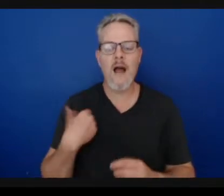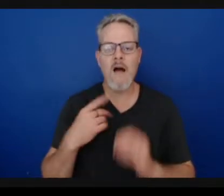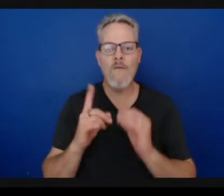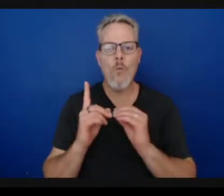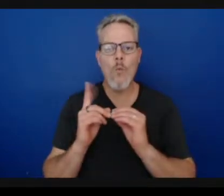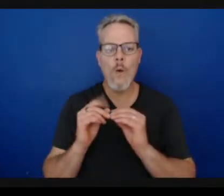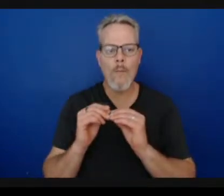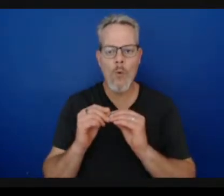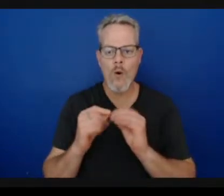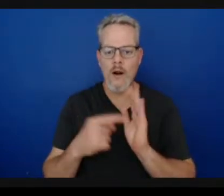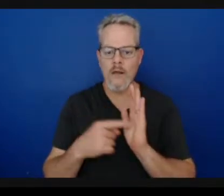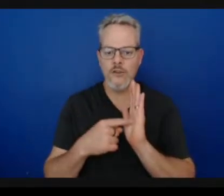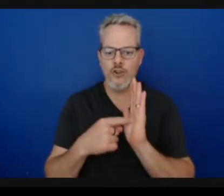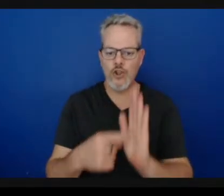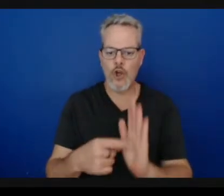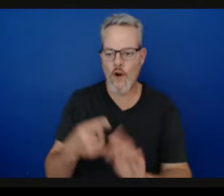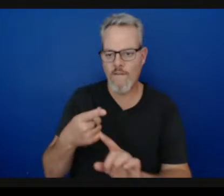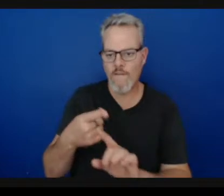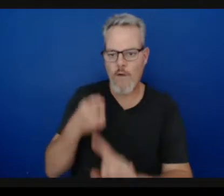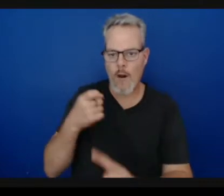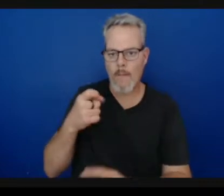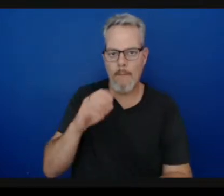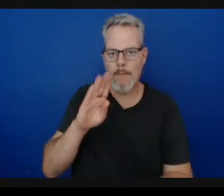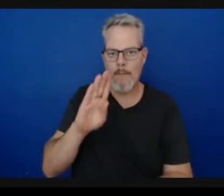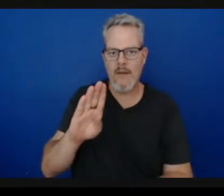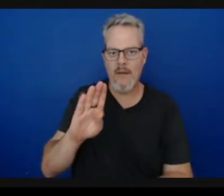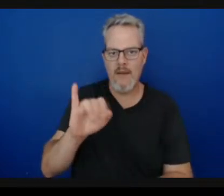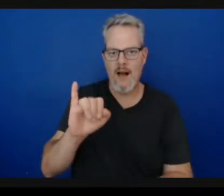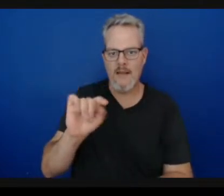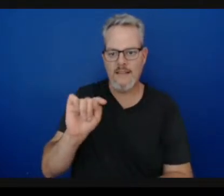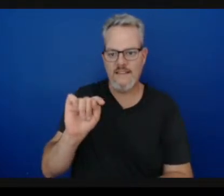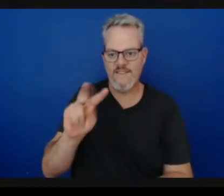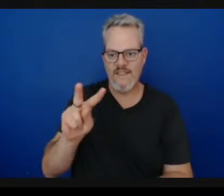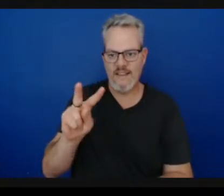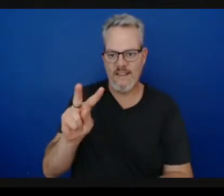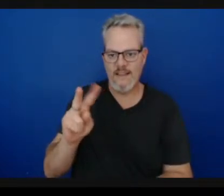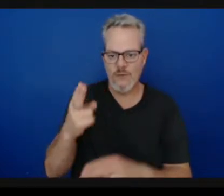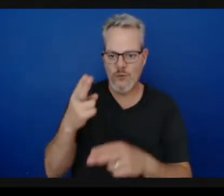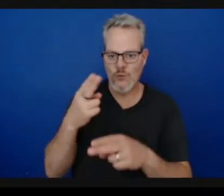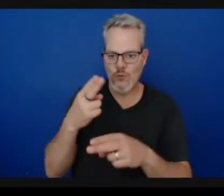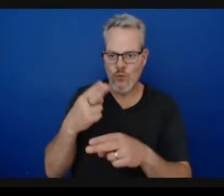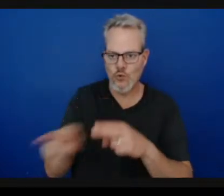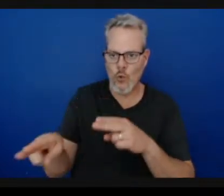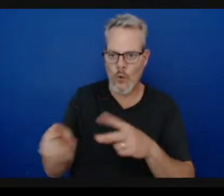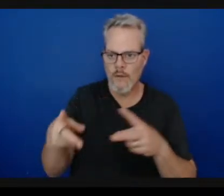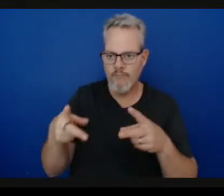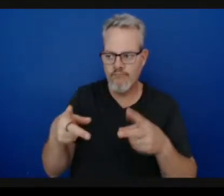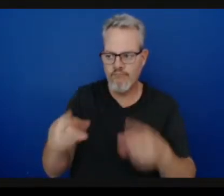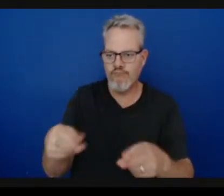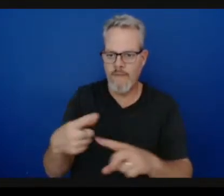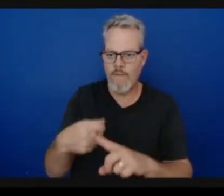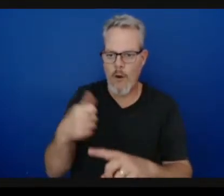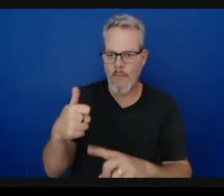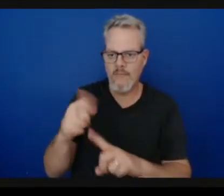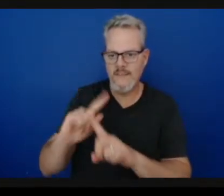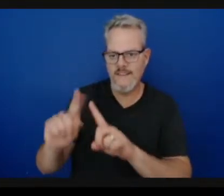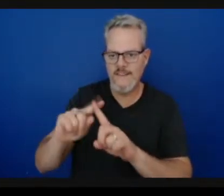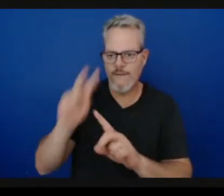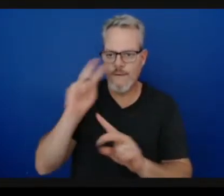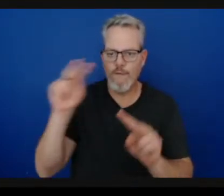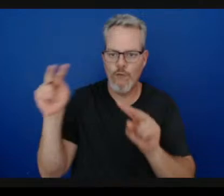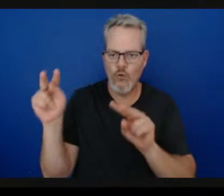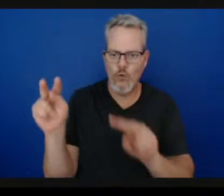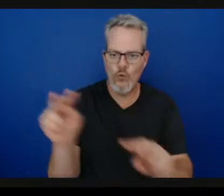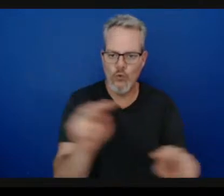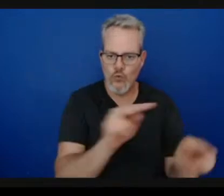pulled from Big Island TV in their short clip, just some of these other views, 55, right? So pretty amazing